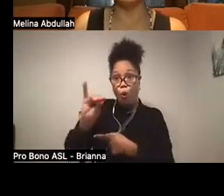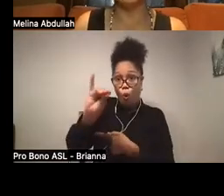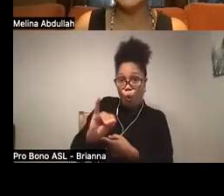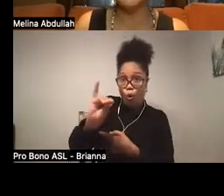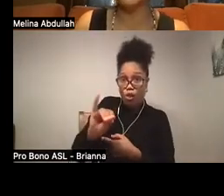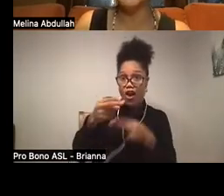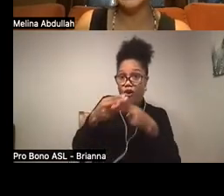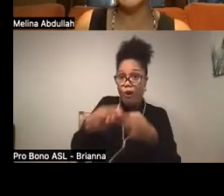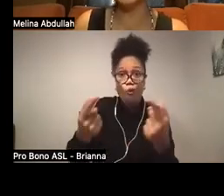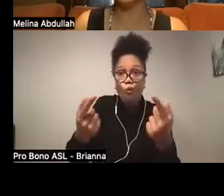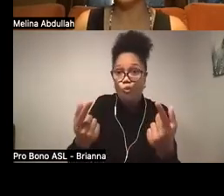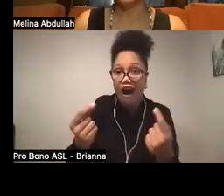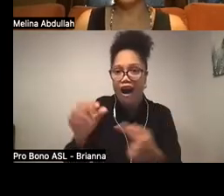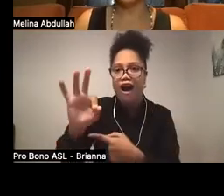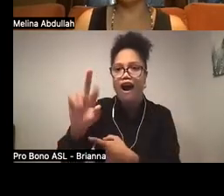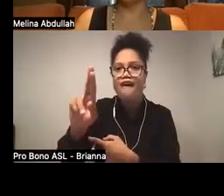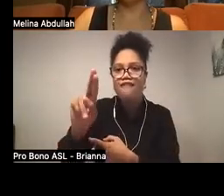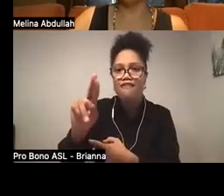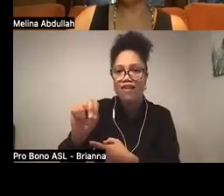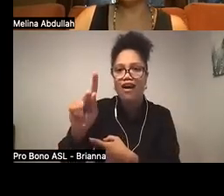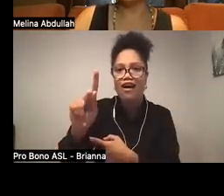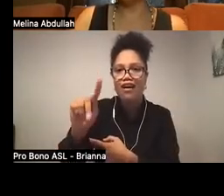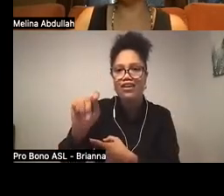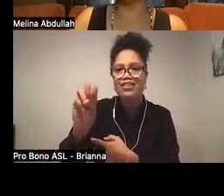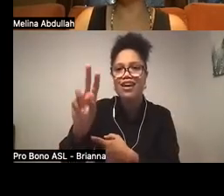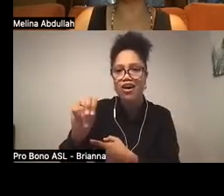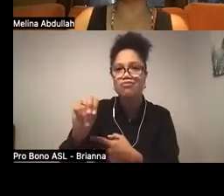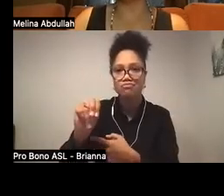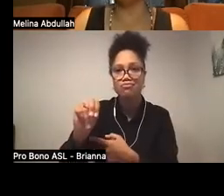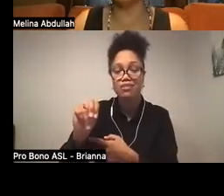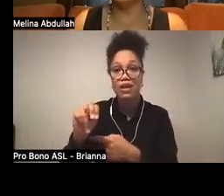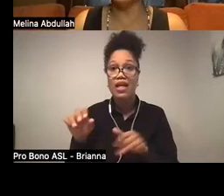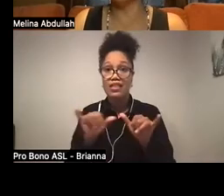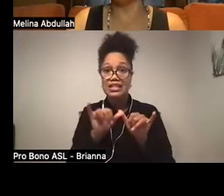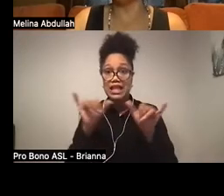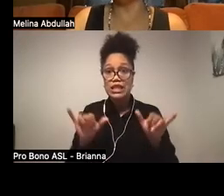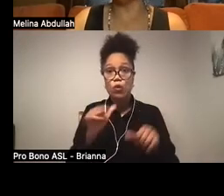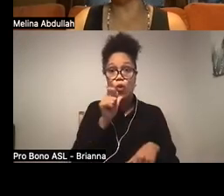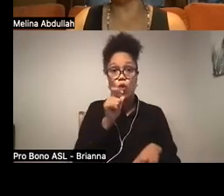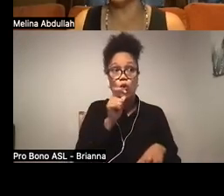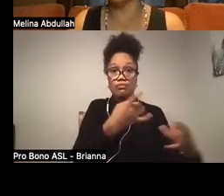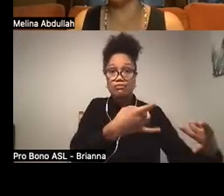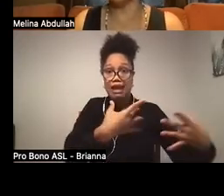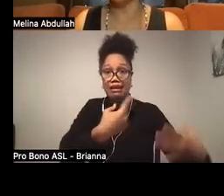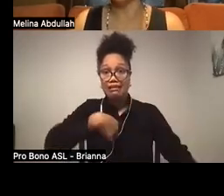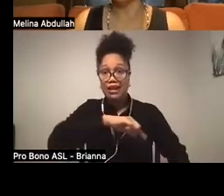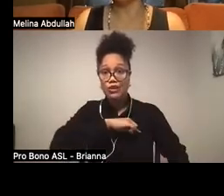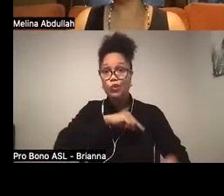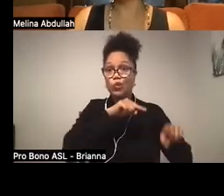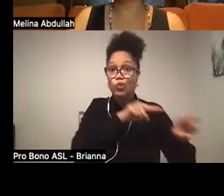call Funktown. And these systems who don't love us, who don't practice